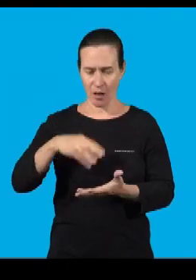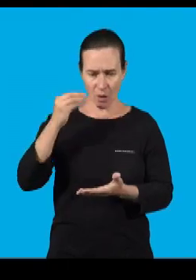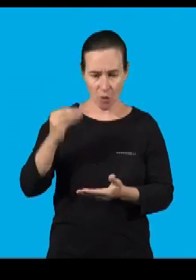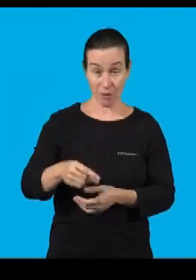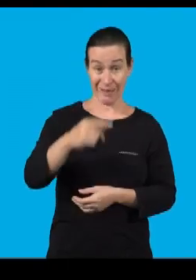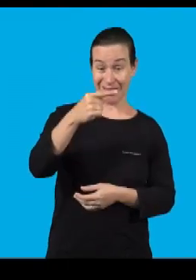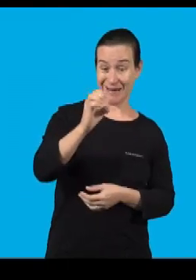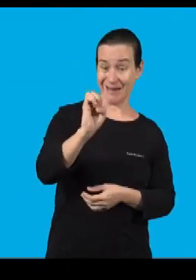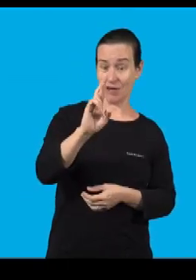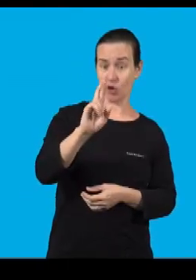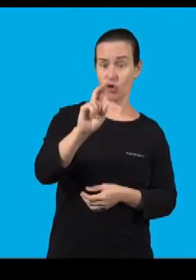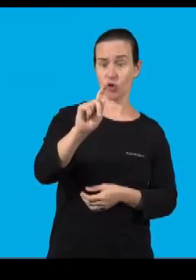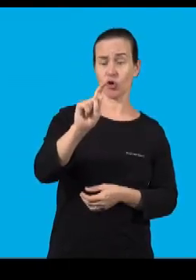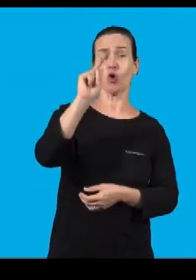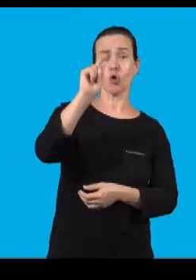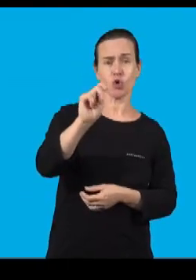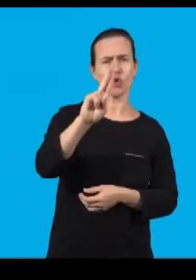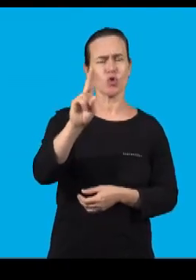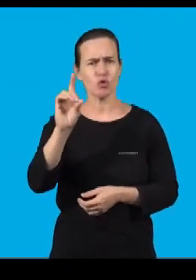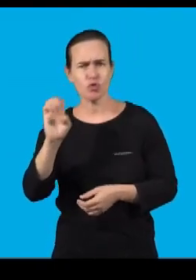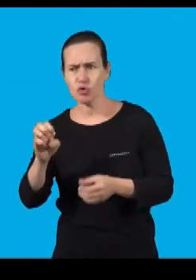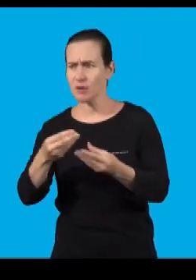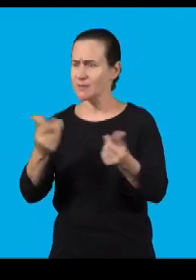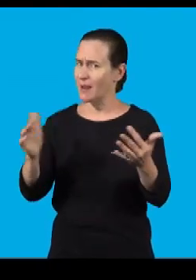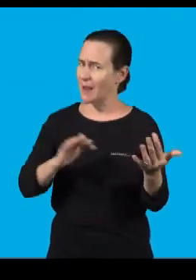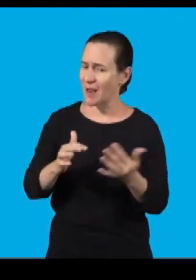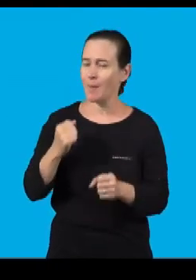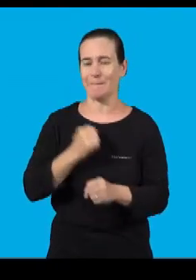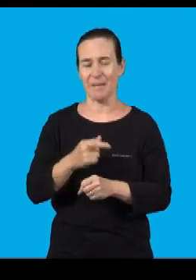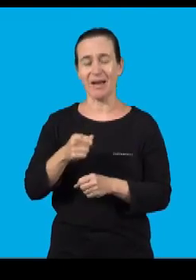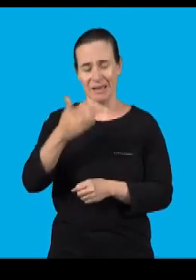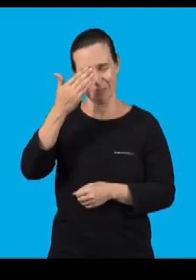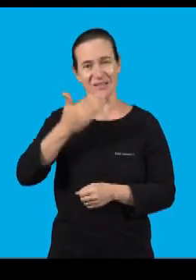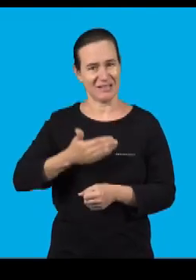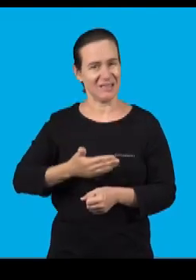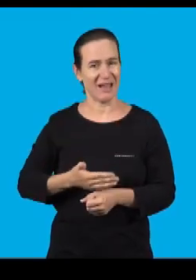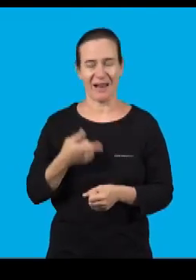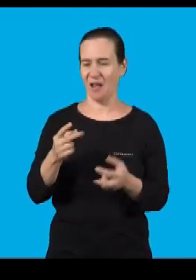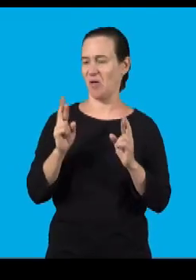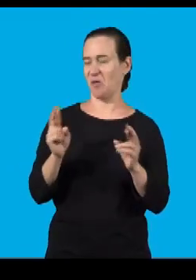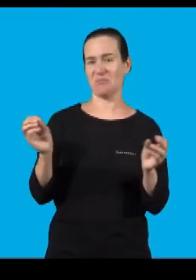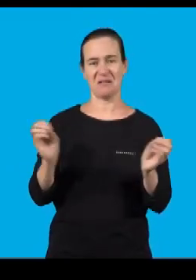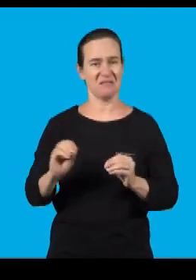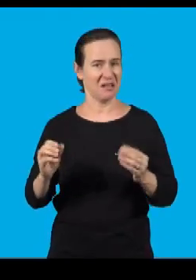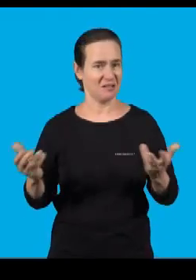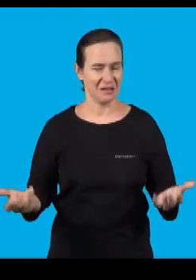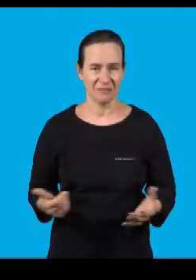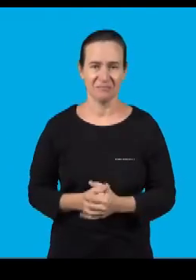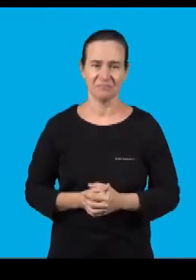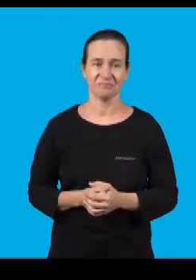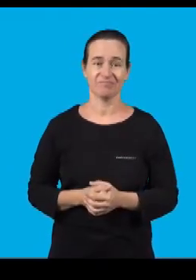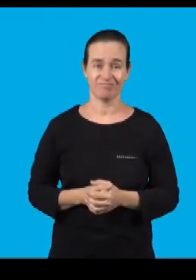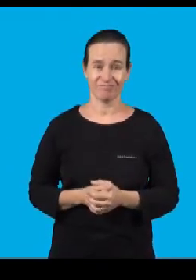about Gertrude's disappearance did not leave him very happy. It left him feeling rather sad and hopeless and